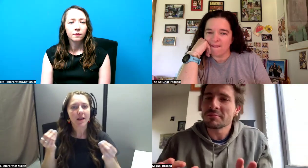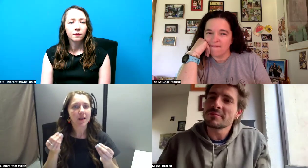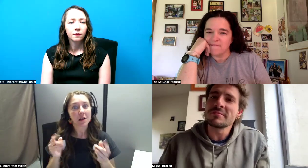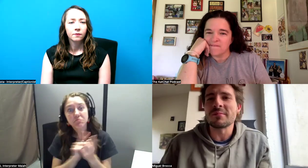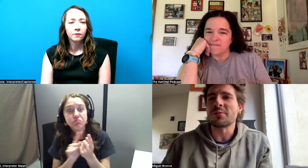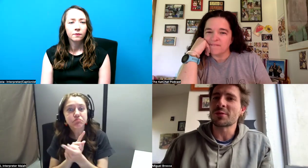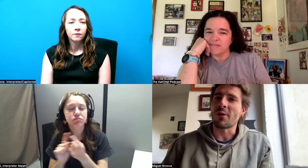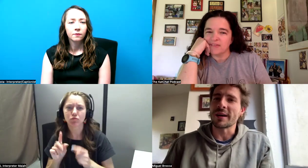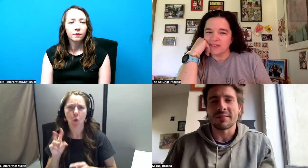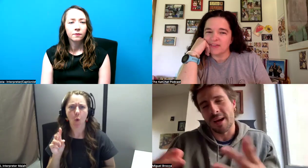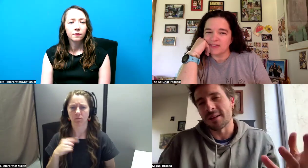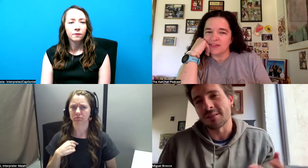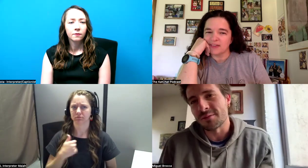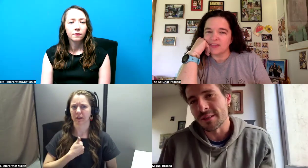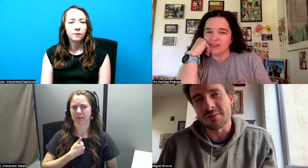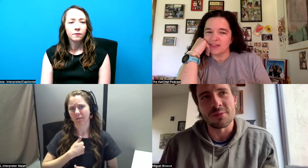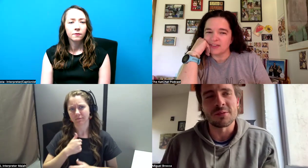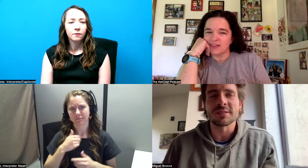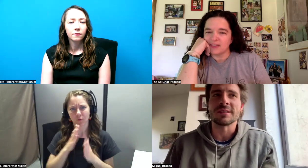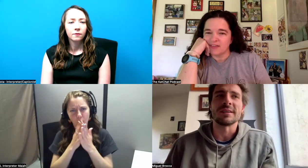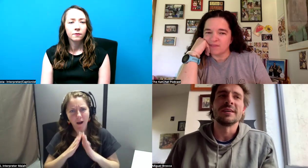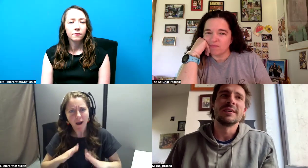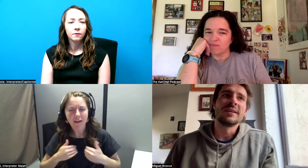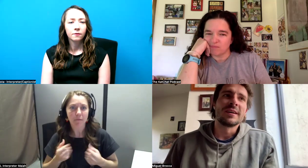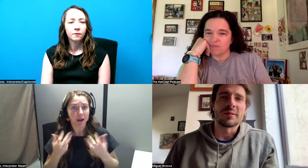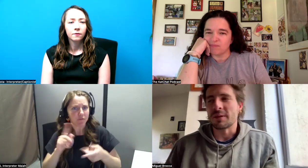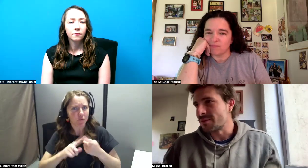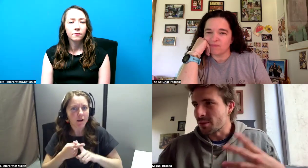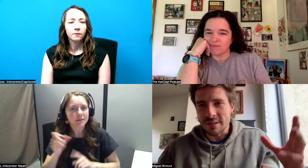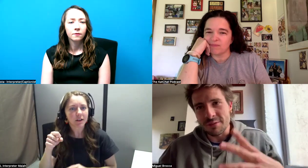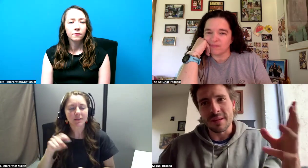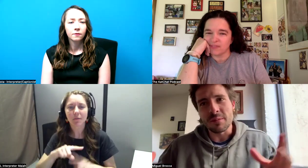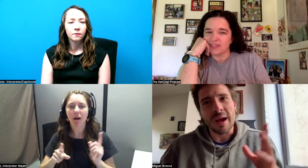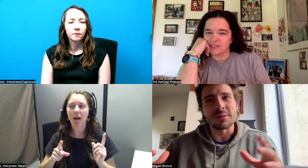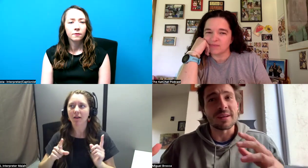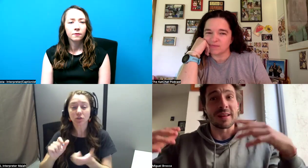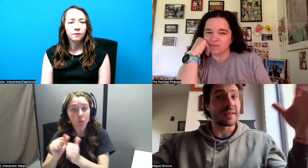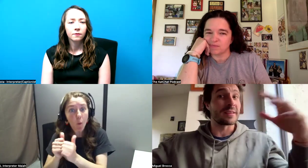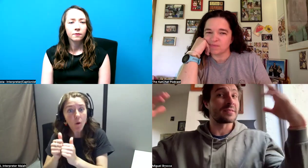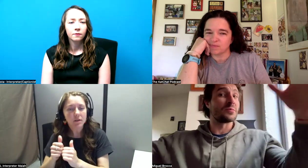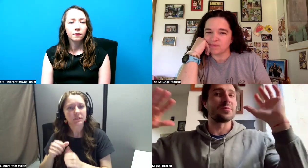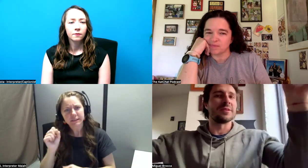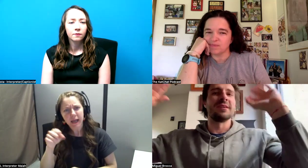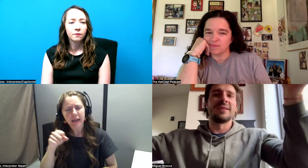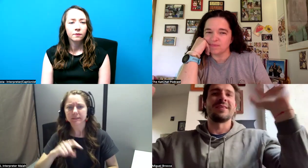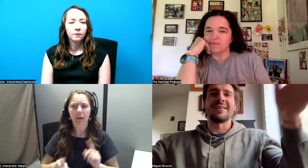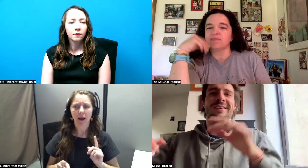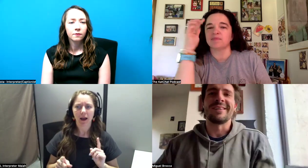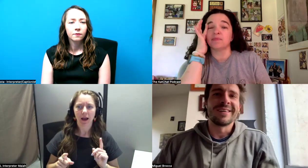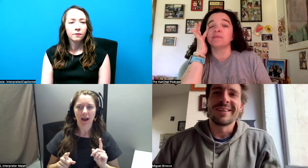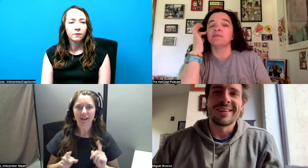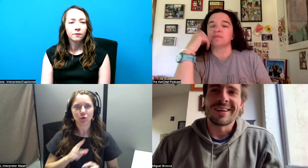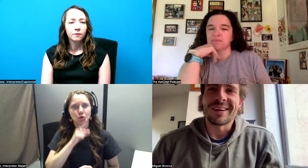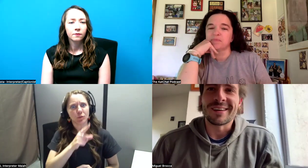like more quiet. I've had lots of friends, of course, and I played sports and everything, but I was not like this super